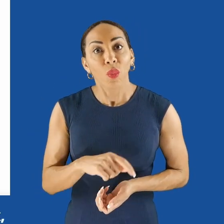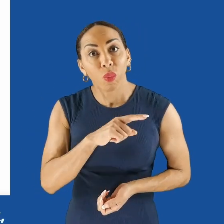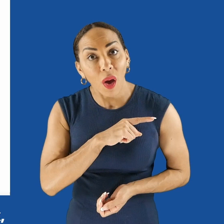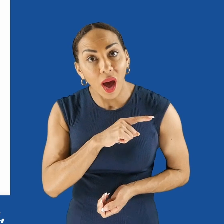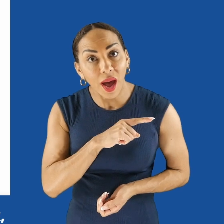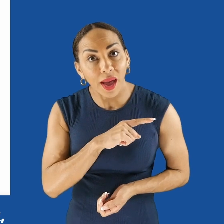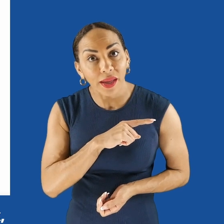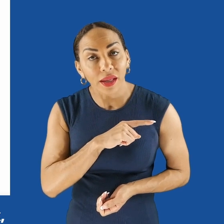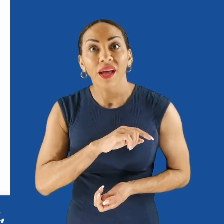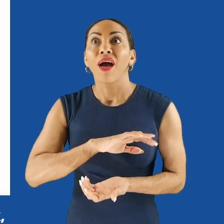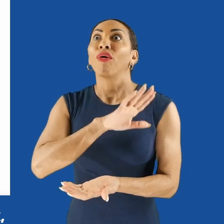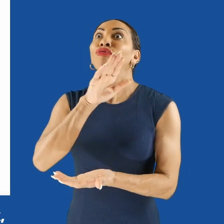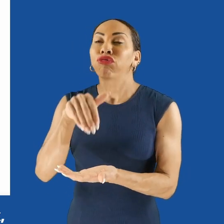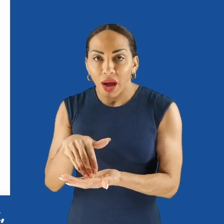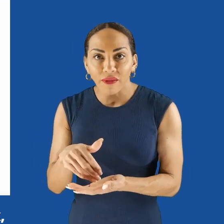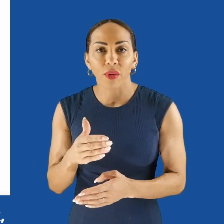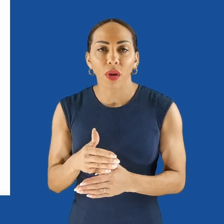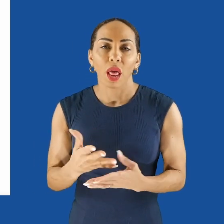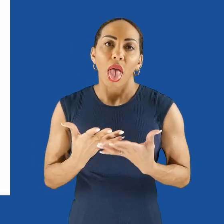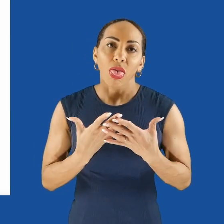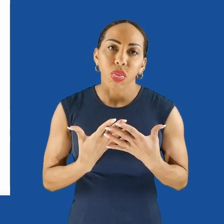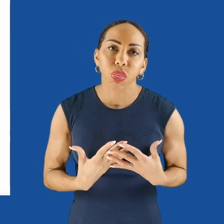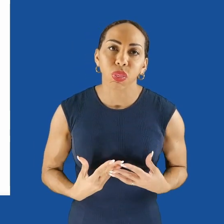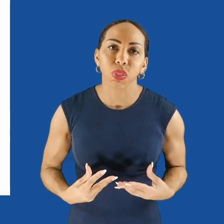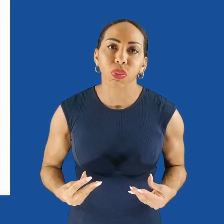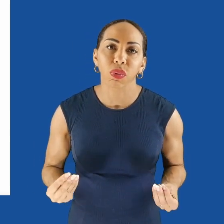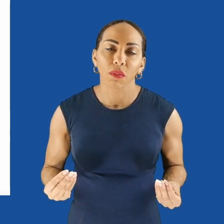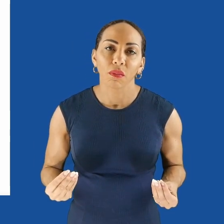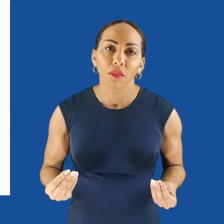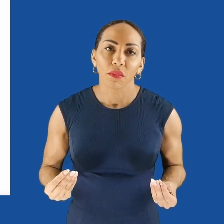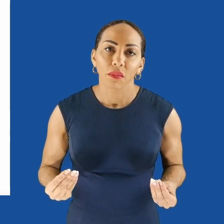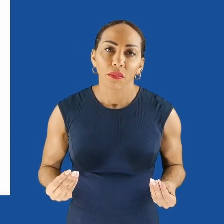This is because by the time I get to work, I'm exhausted